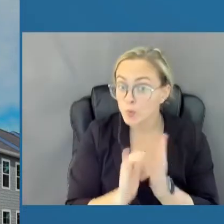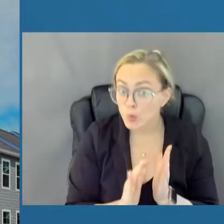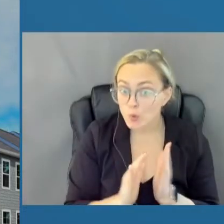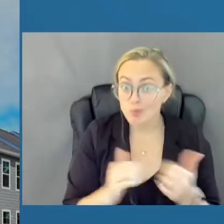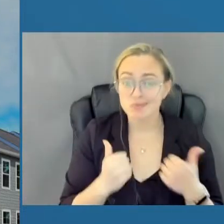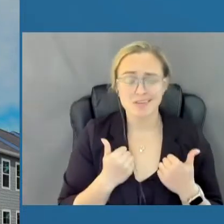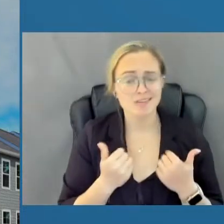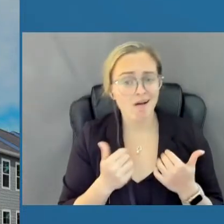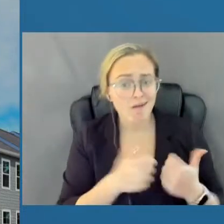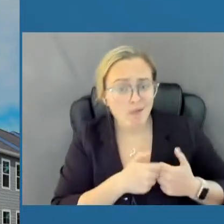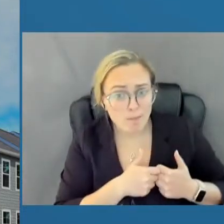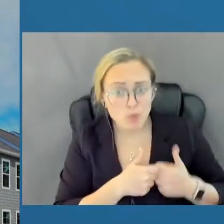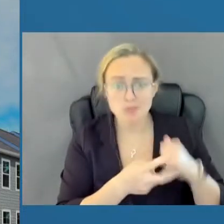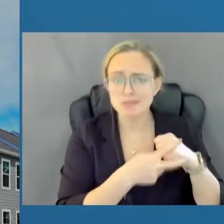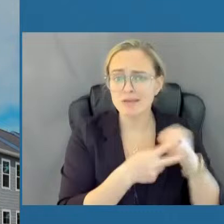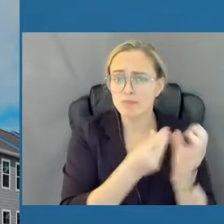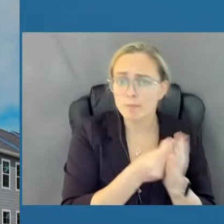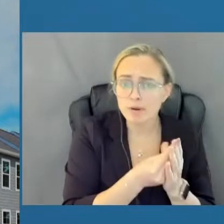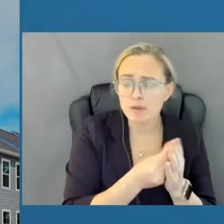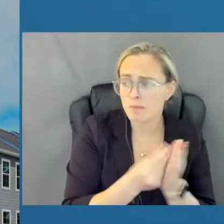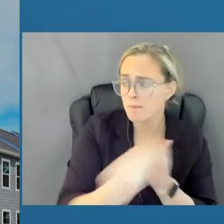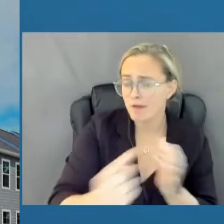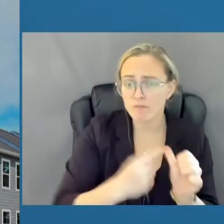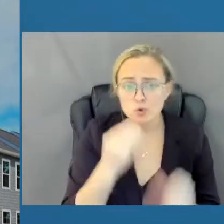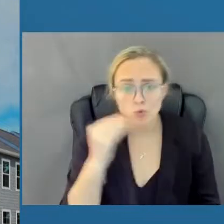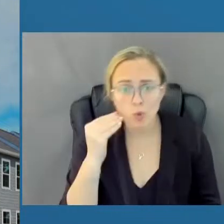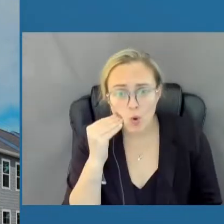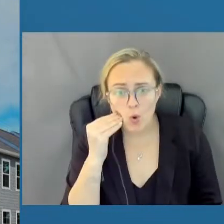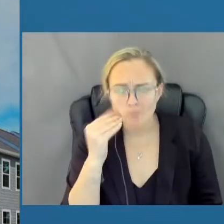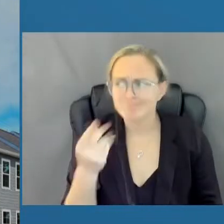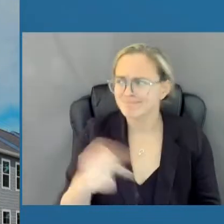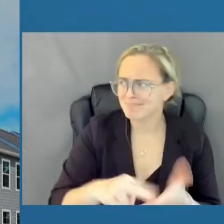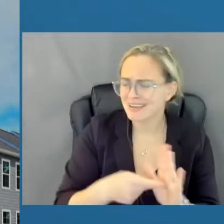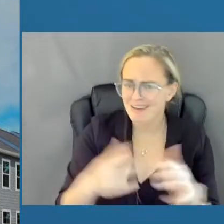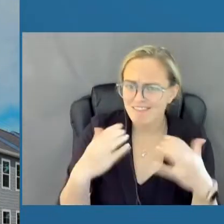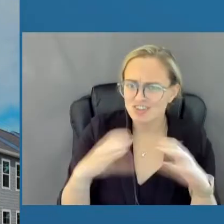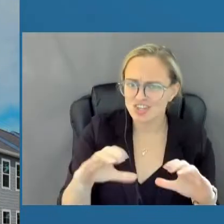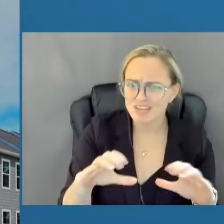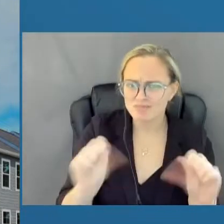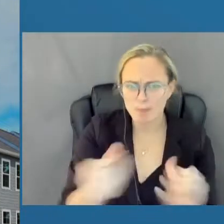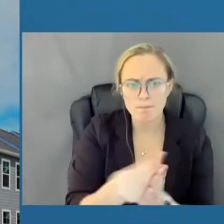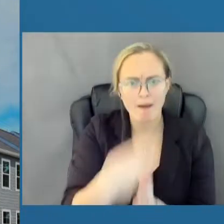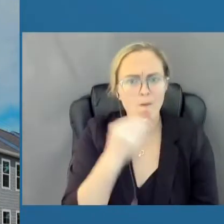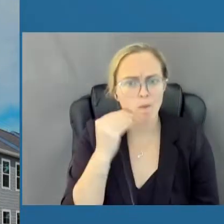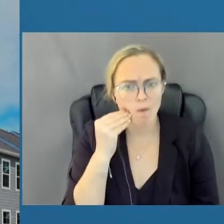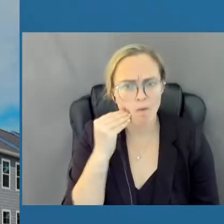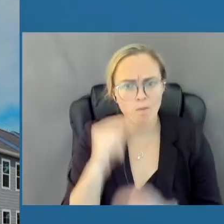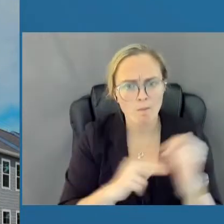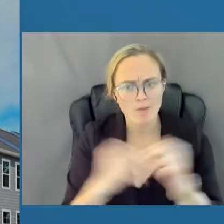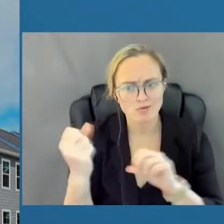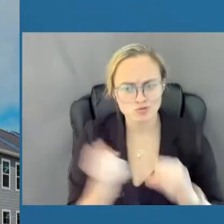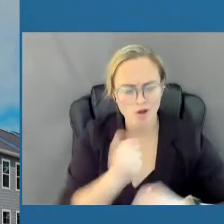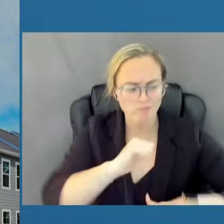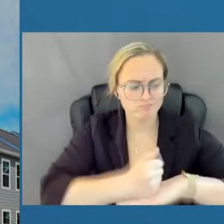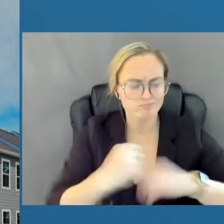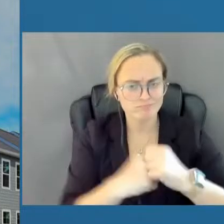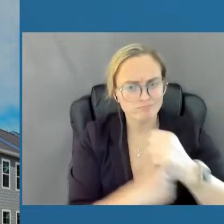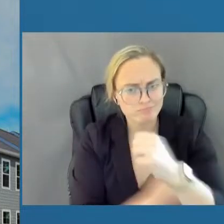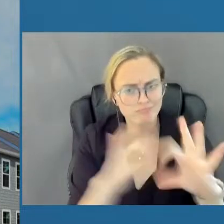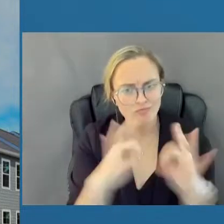been saving, want to buy that first house, gives them a fighting chance to finally own their home and build a strong foundation for their